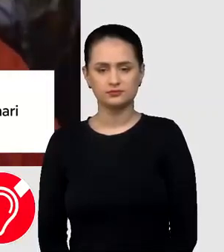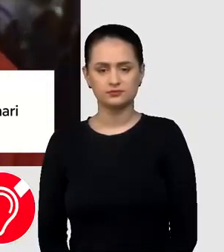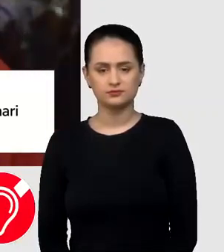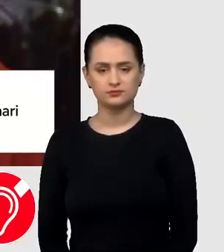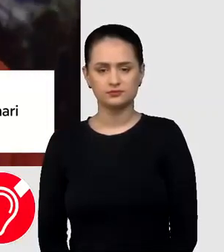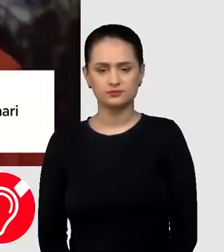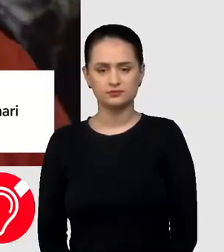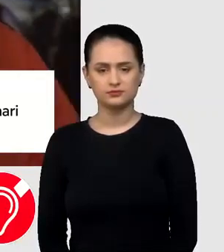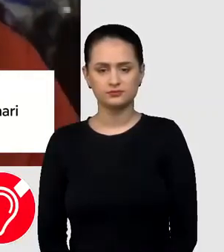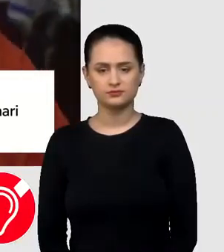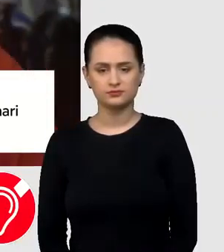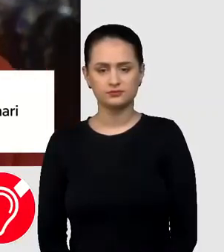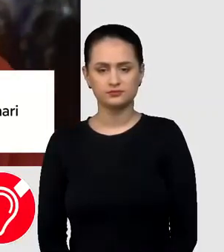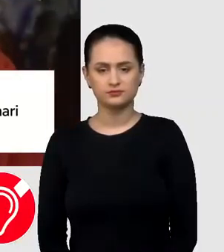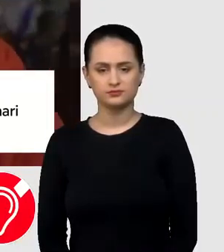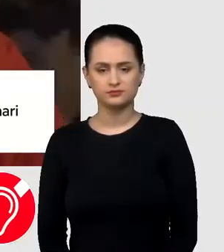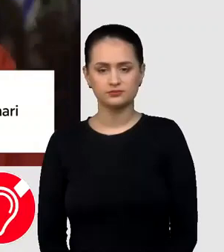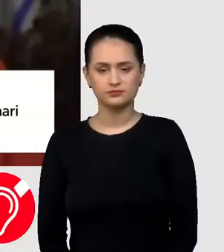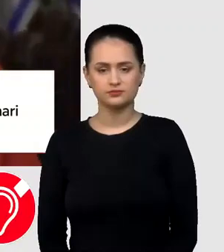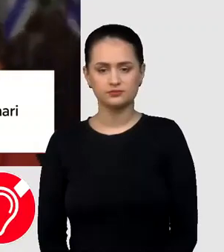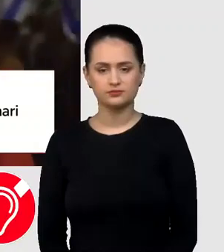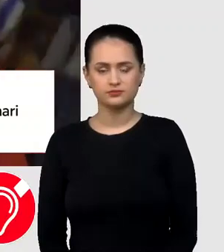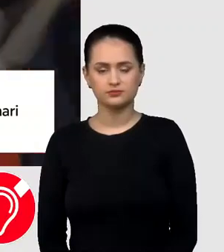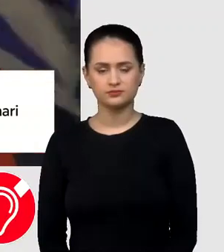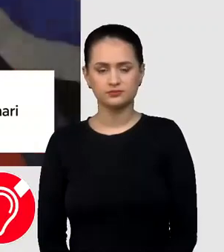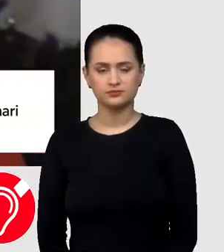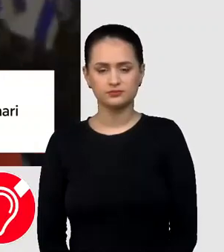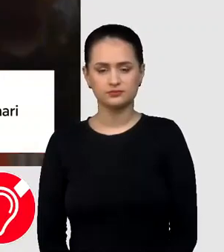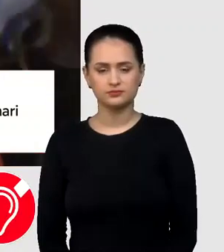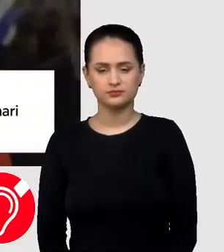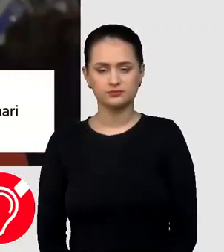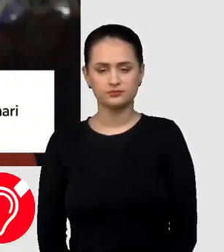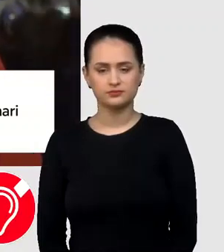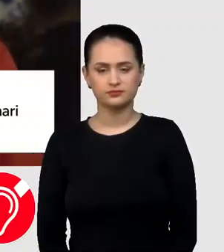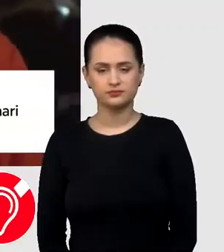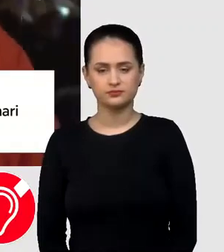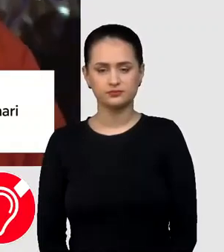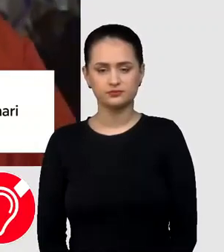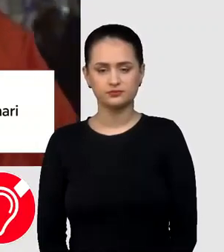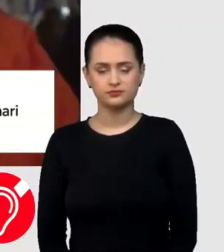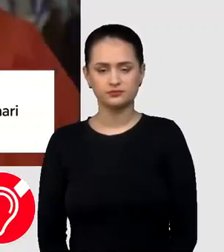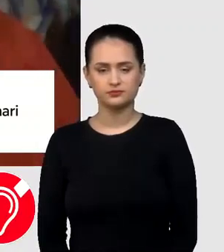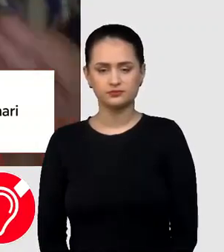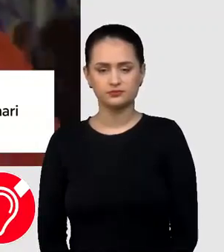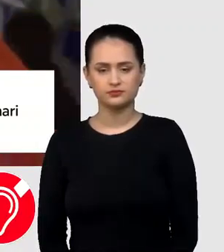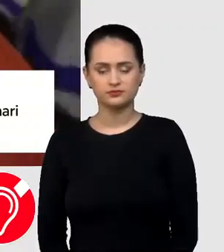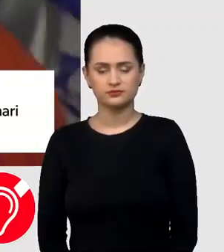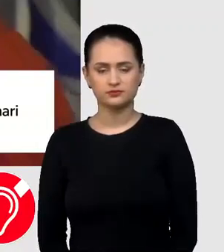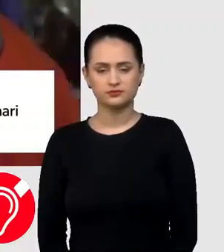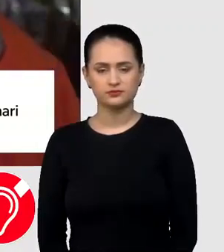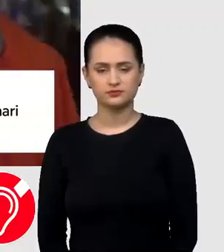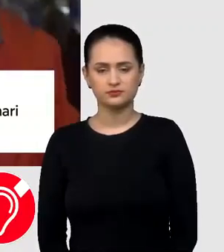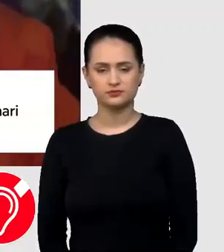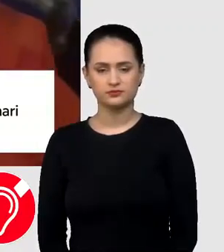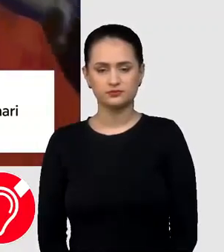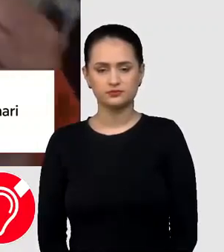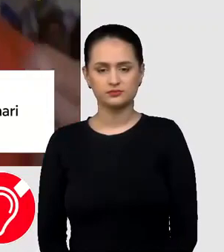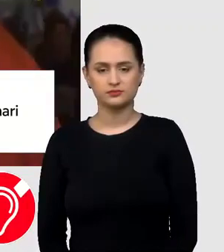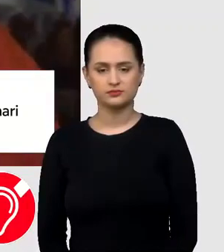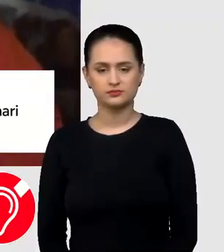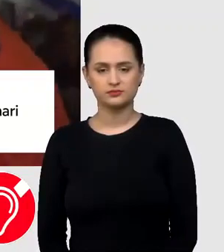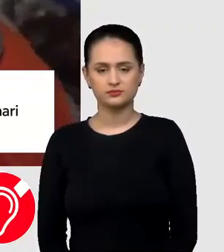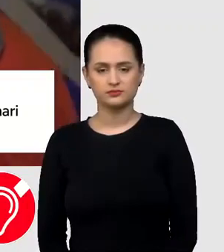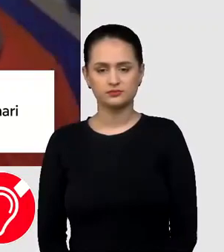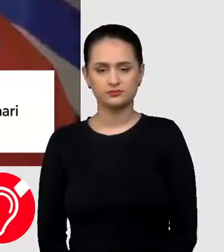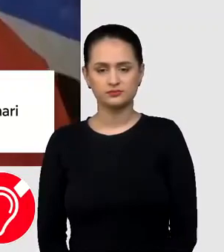government maintains a democratic country. Without democracy, we don't have a health system, we